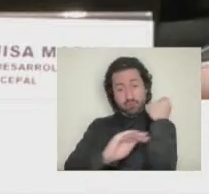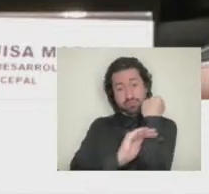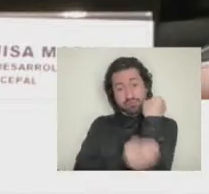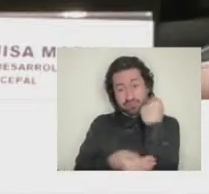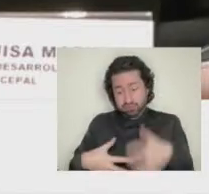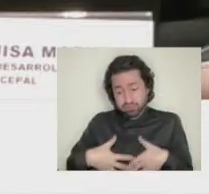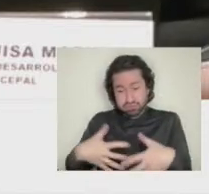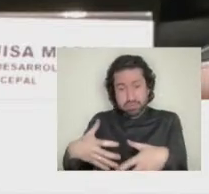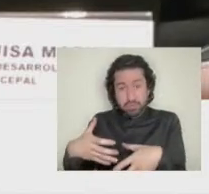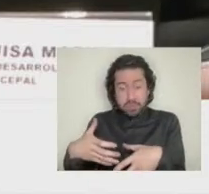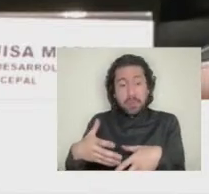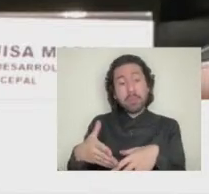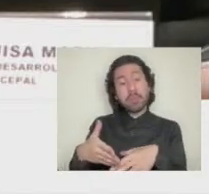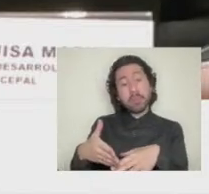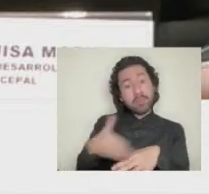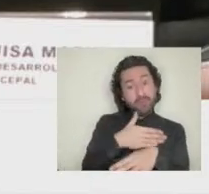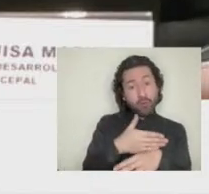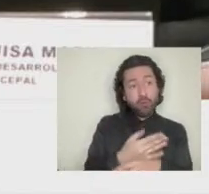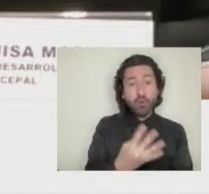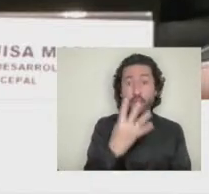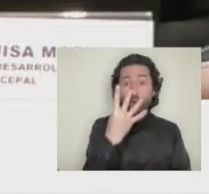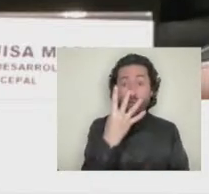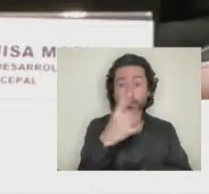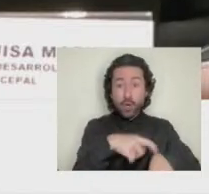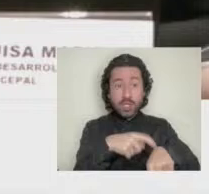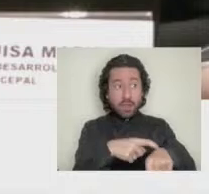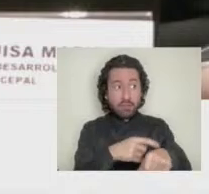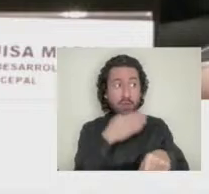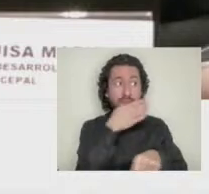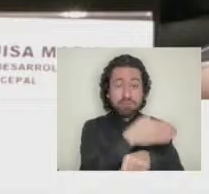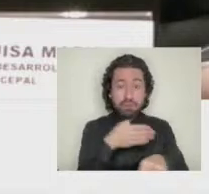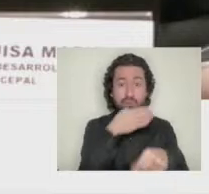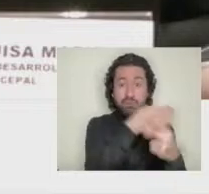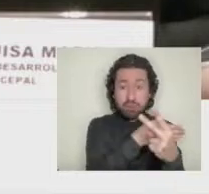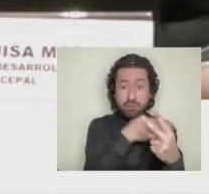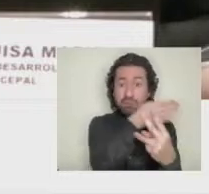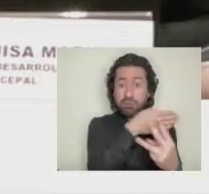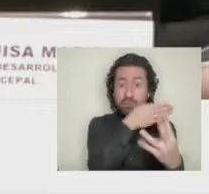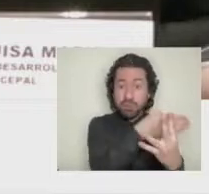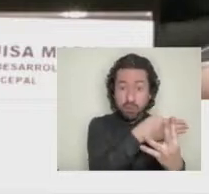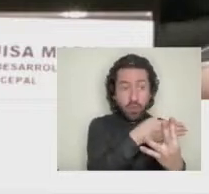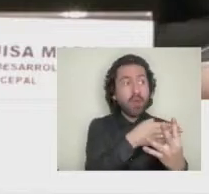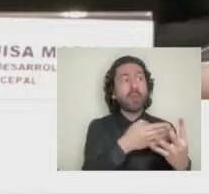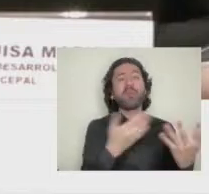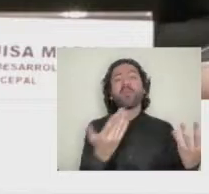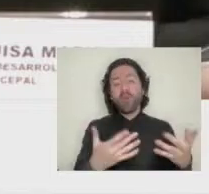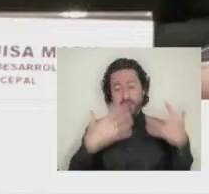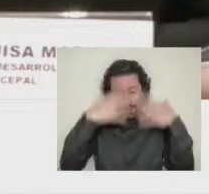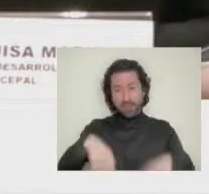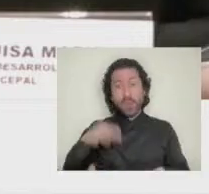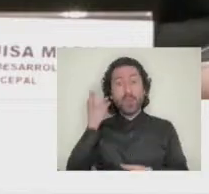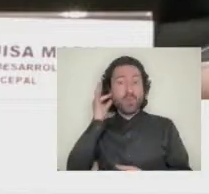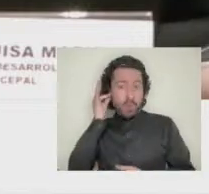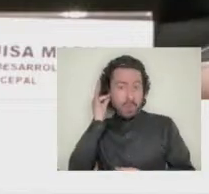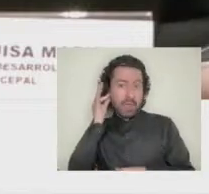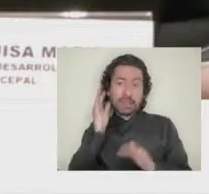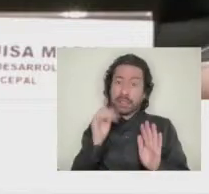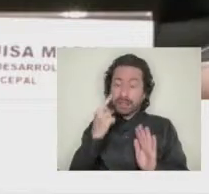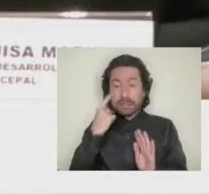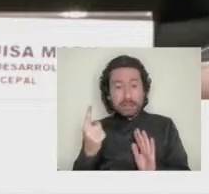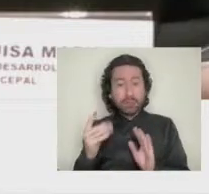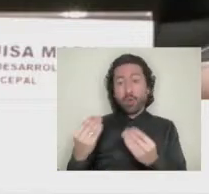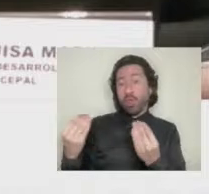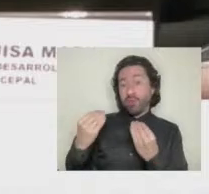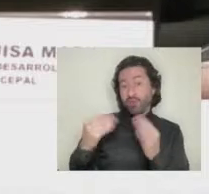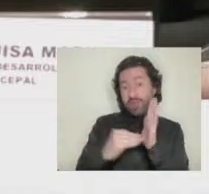graph coverage for prenatal care, and this is defined as at least 4 prenatal visits, and